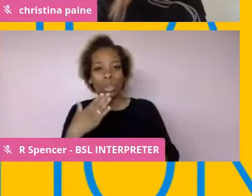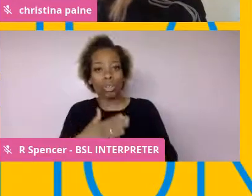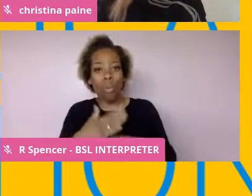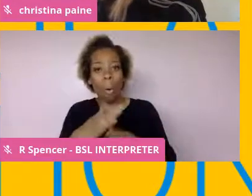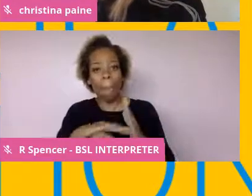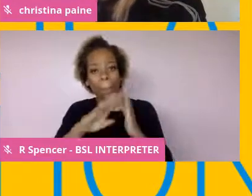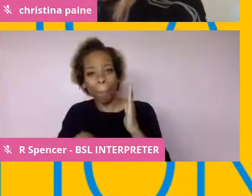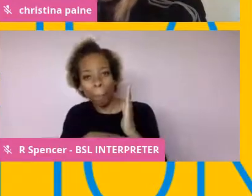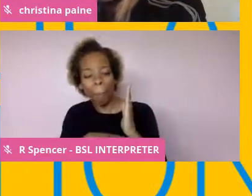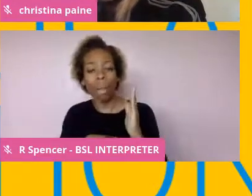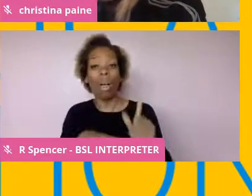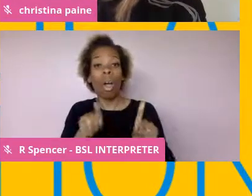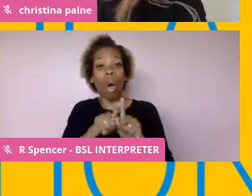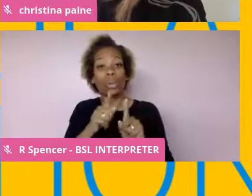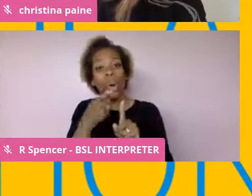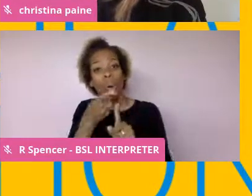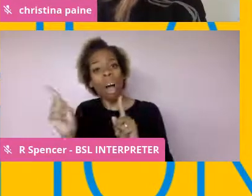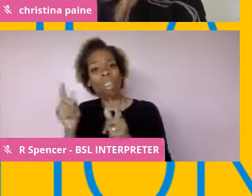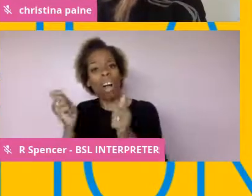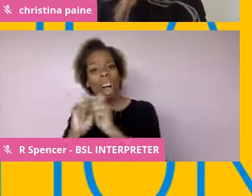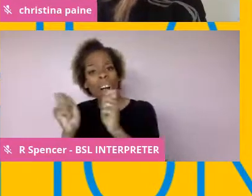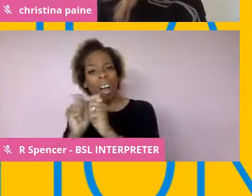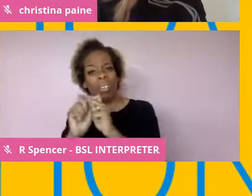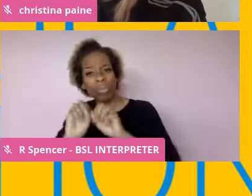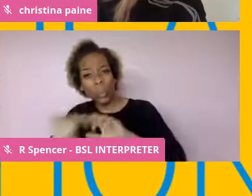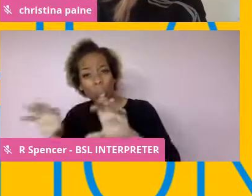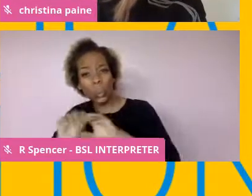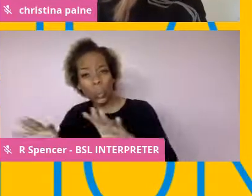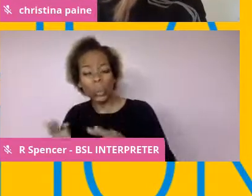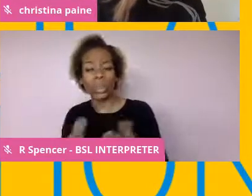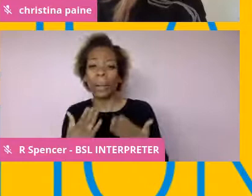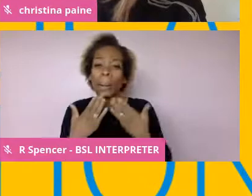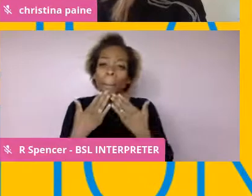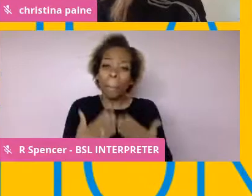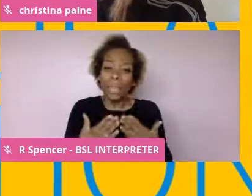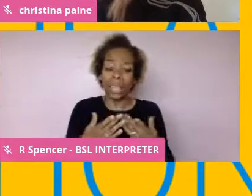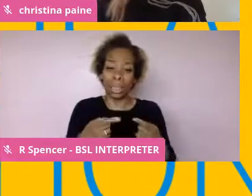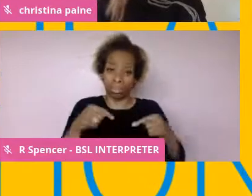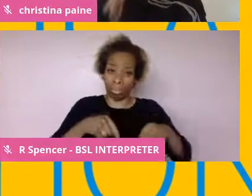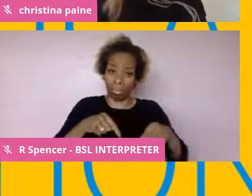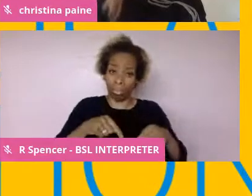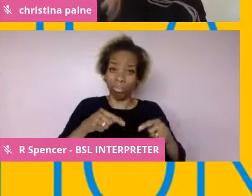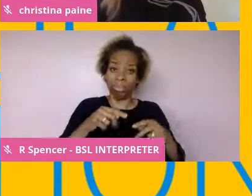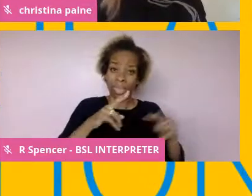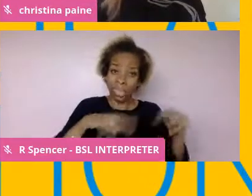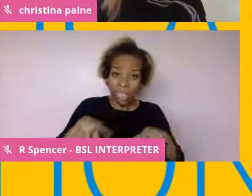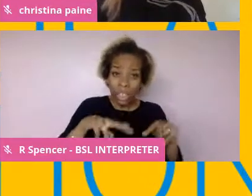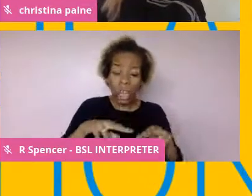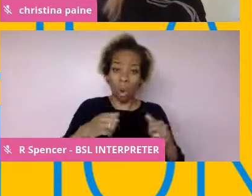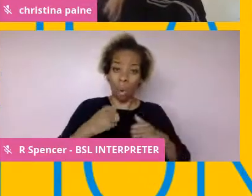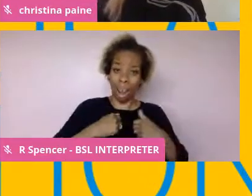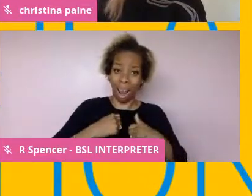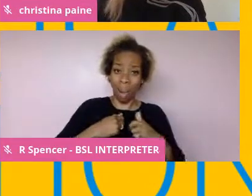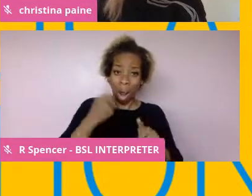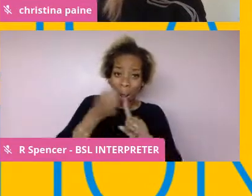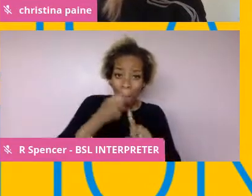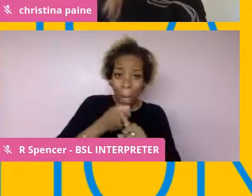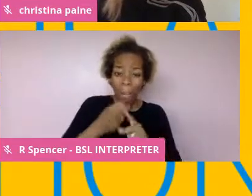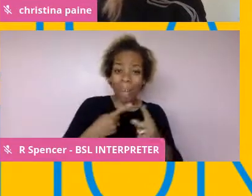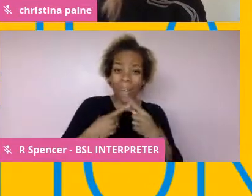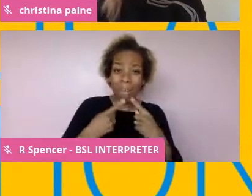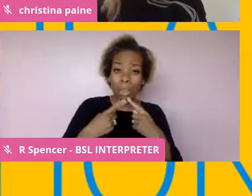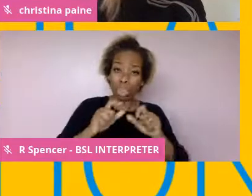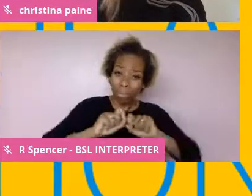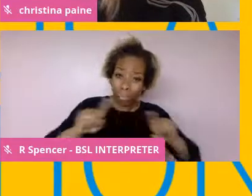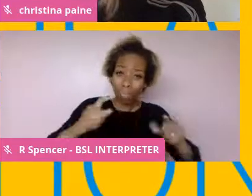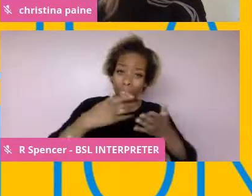news publications. If you share the video that UCU produced and you share the pledge and you help keep the attention and the